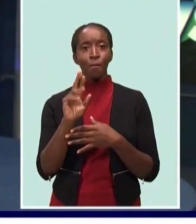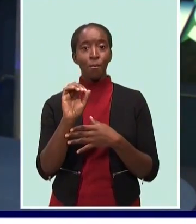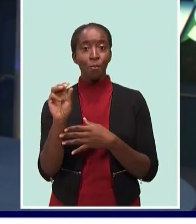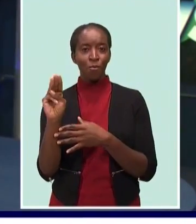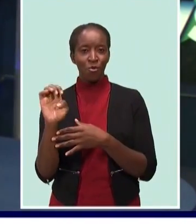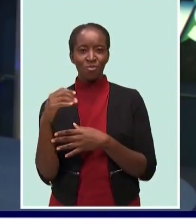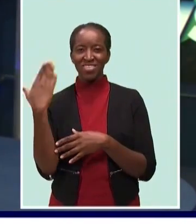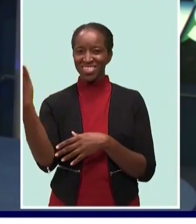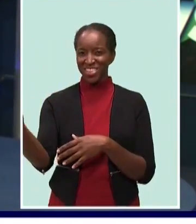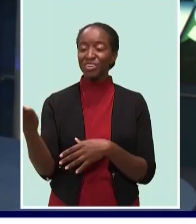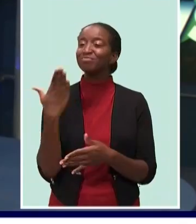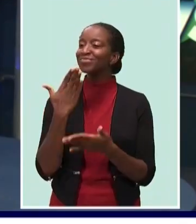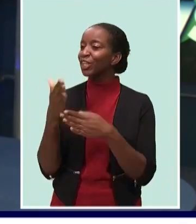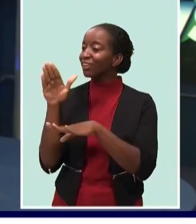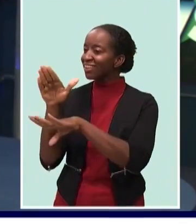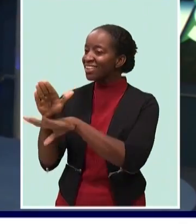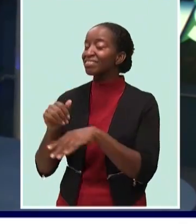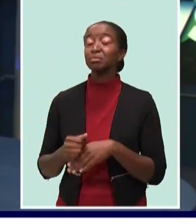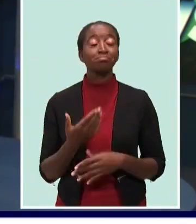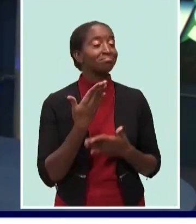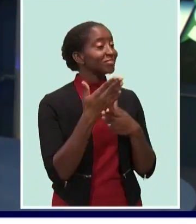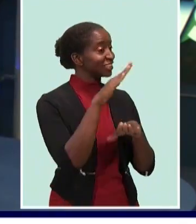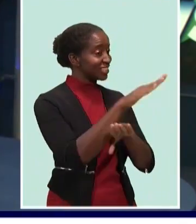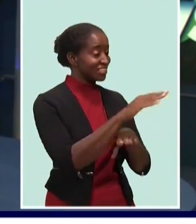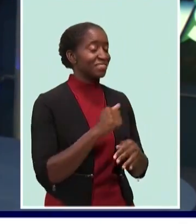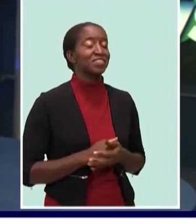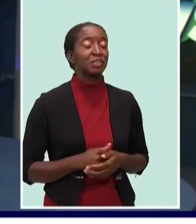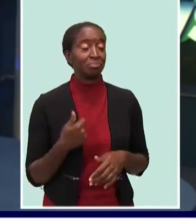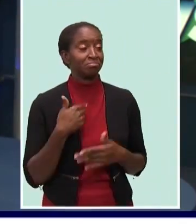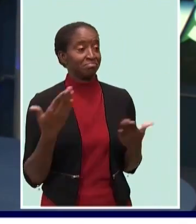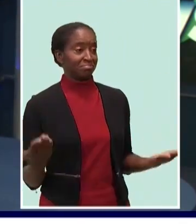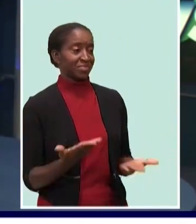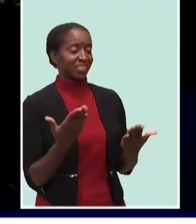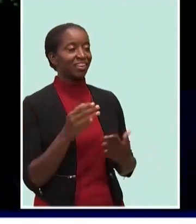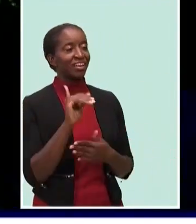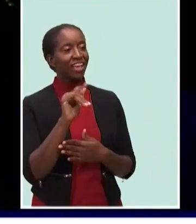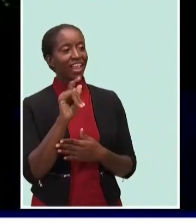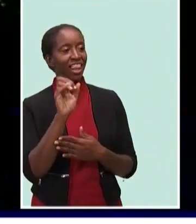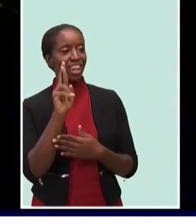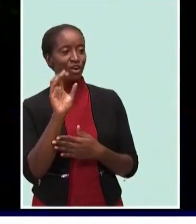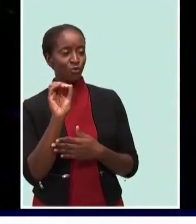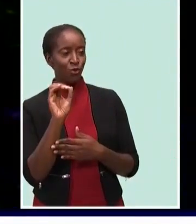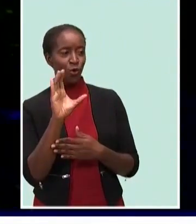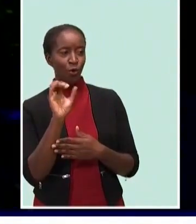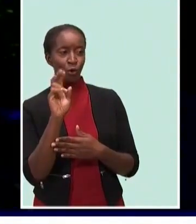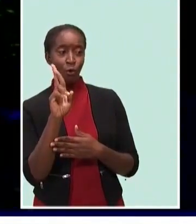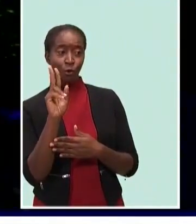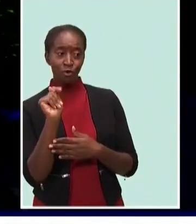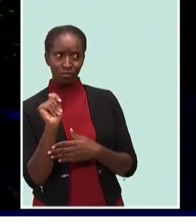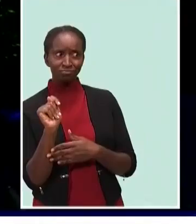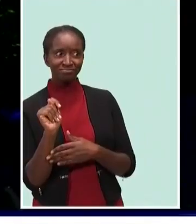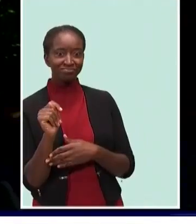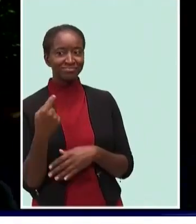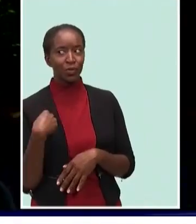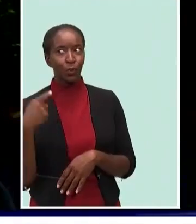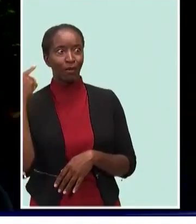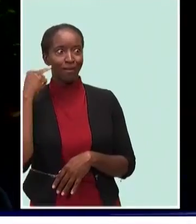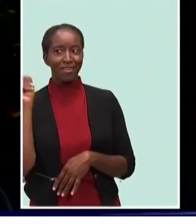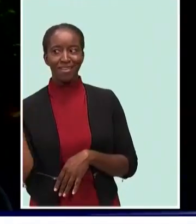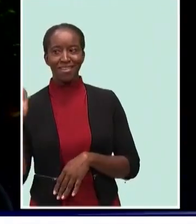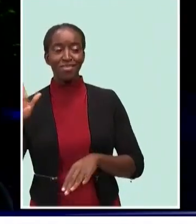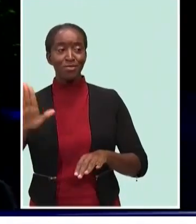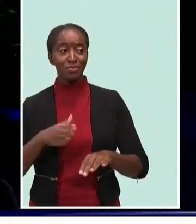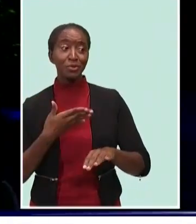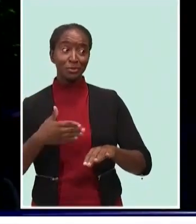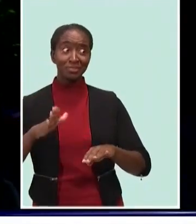Good evening, Lisa. I'm definitely here at the Ilara Court for this annual sponsors reception, where, as you can hear behind me, is well underway. And there